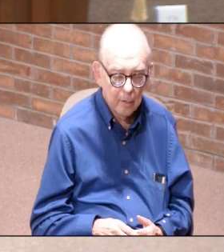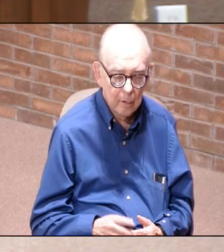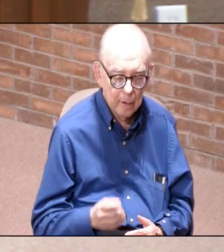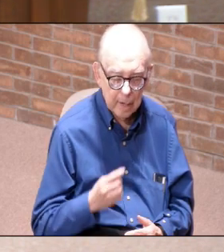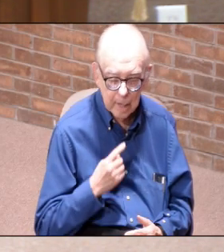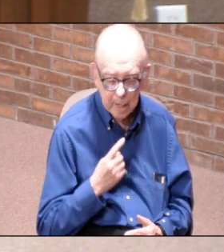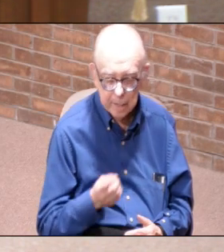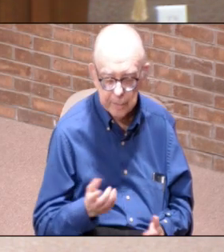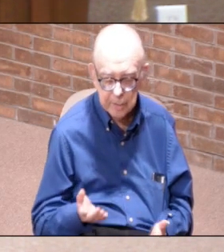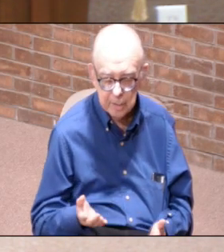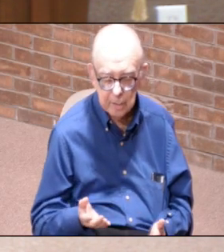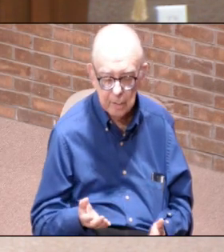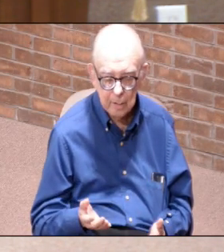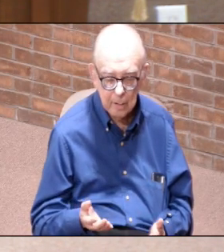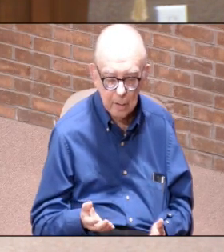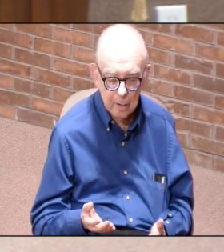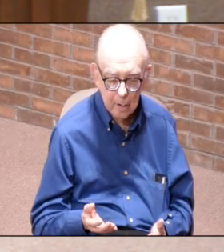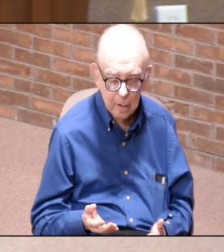I said,